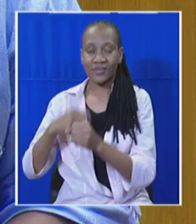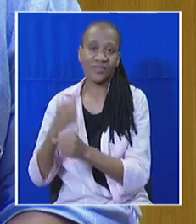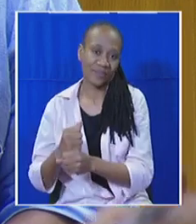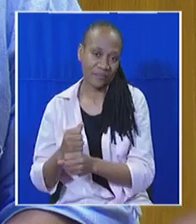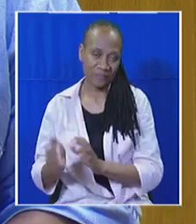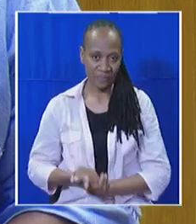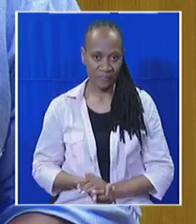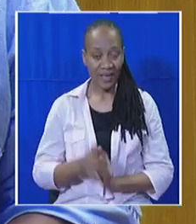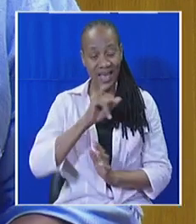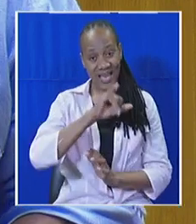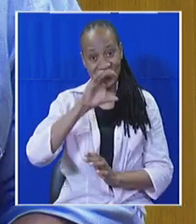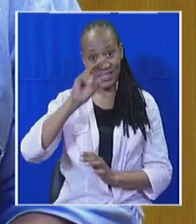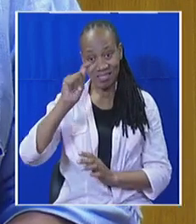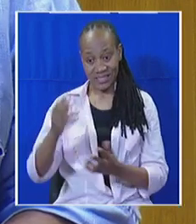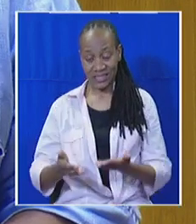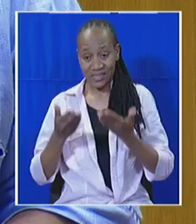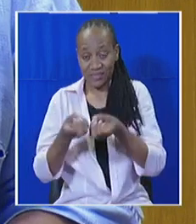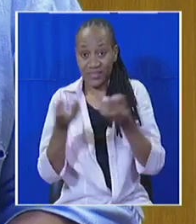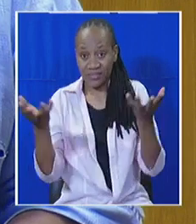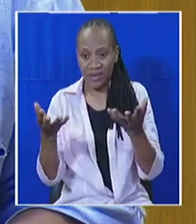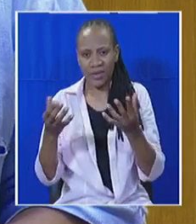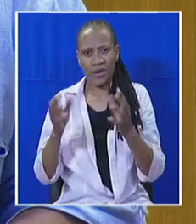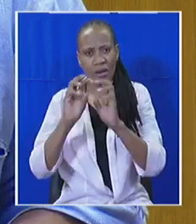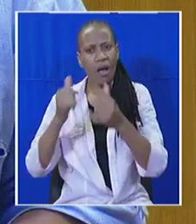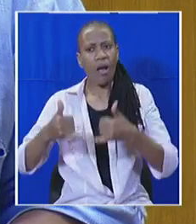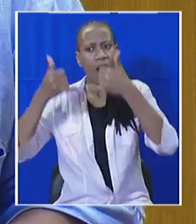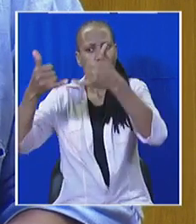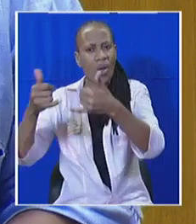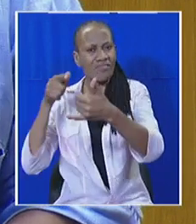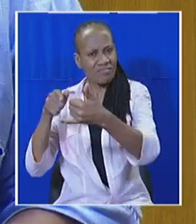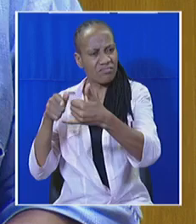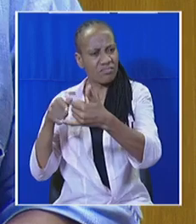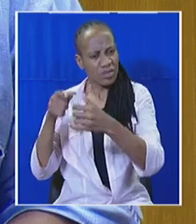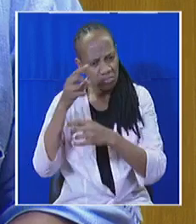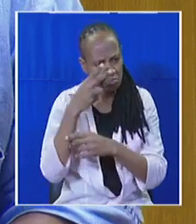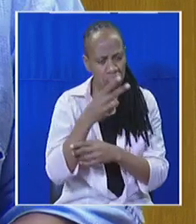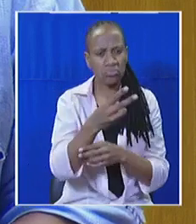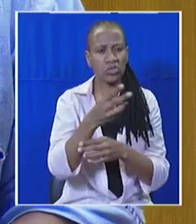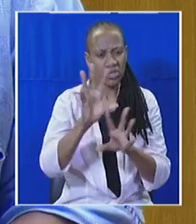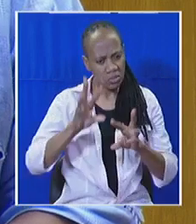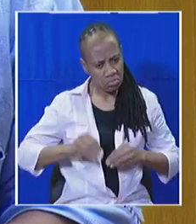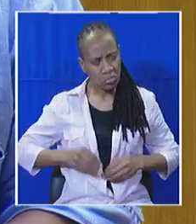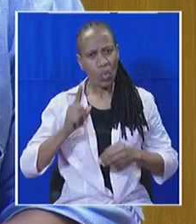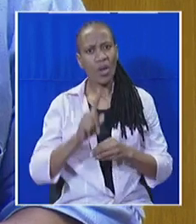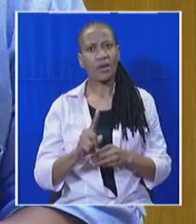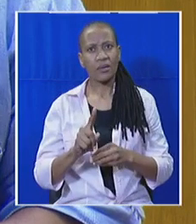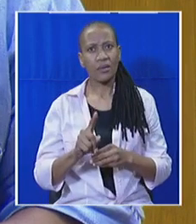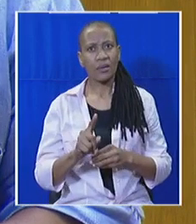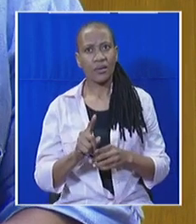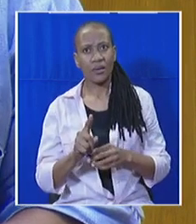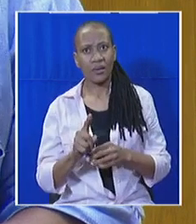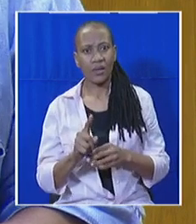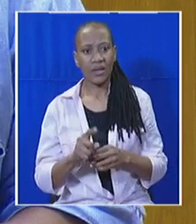that the ICT Service Delivery and Transformation Award seeks to recognize and reward the most outstanding